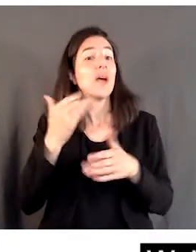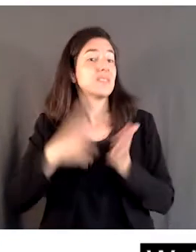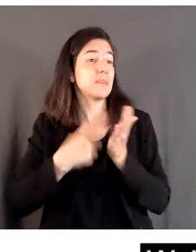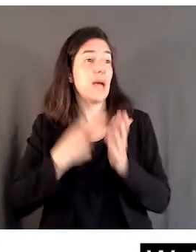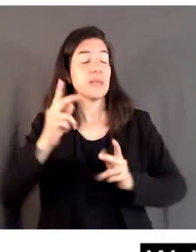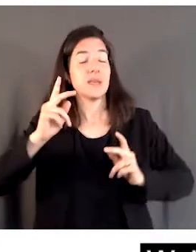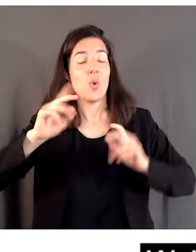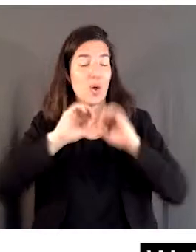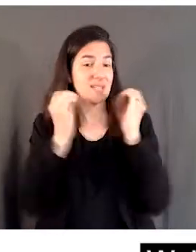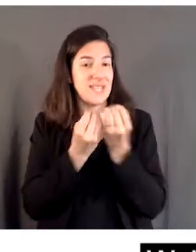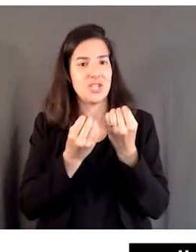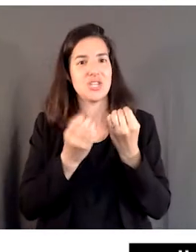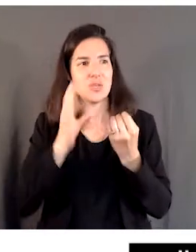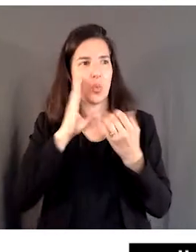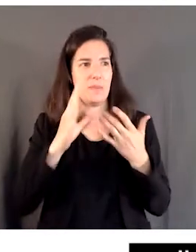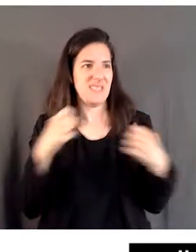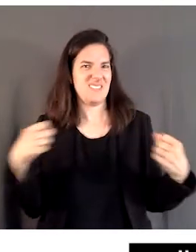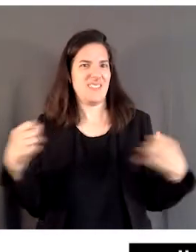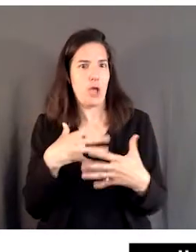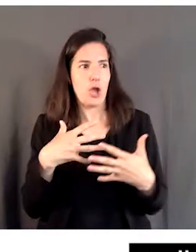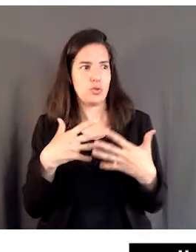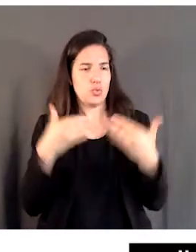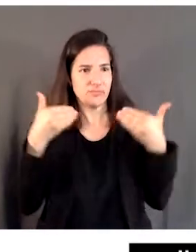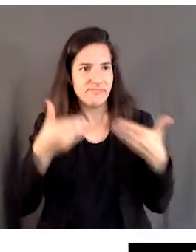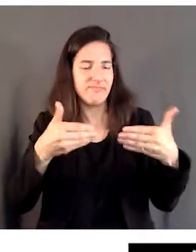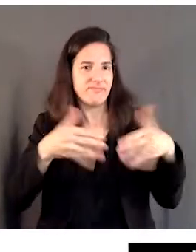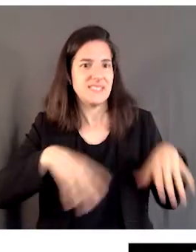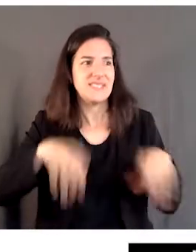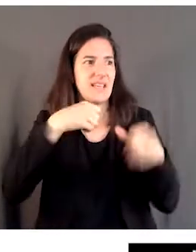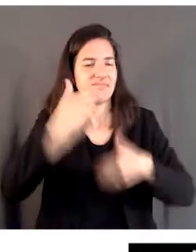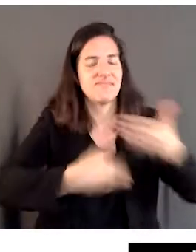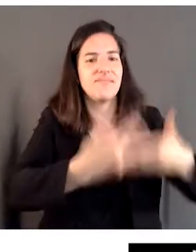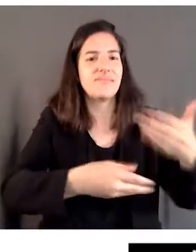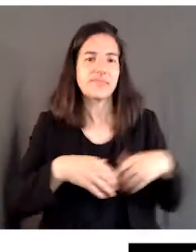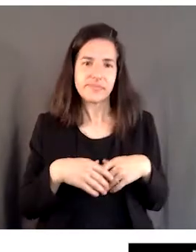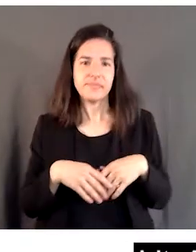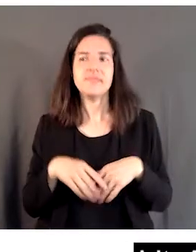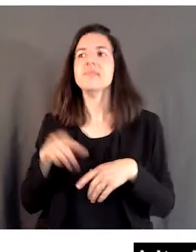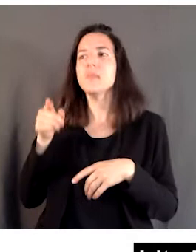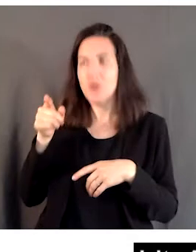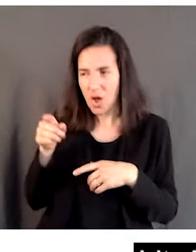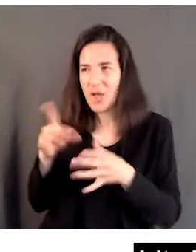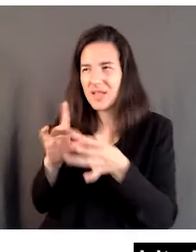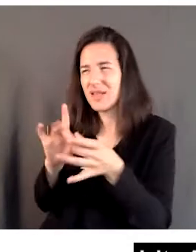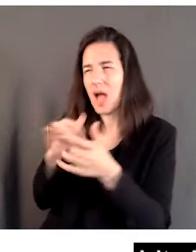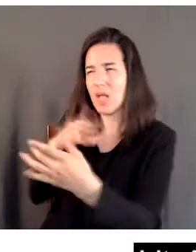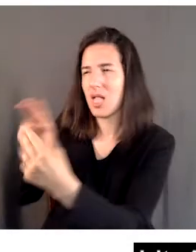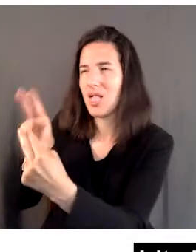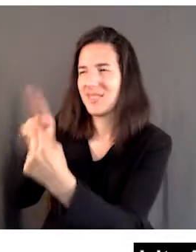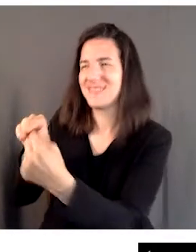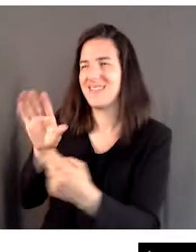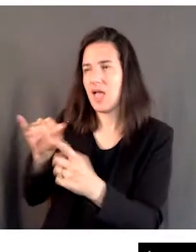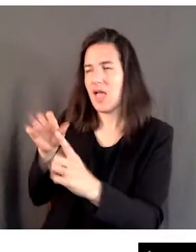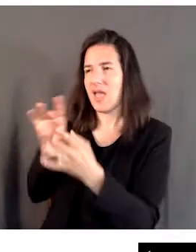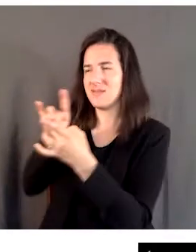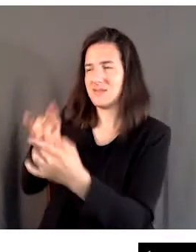know. Well, DeRico, you just said something that was really the segue to my next question, which is, we do have this cancel culture a little bit. And I'm noticing so many people are afraid to